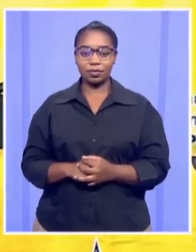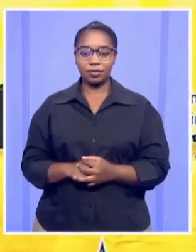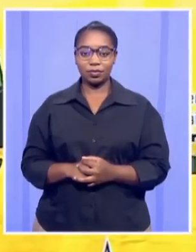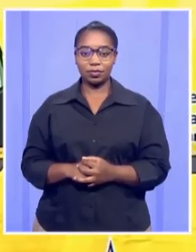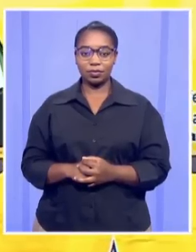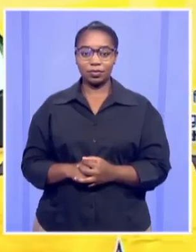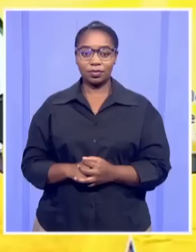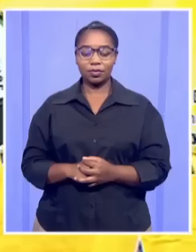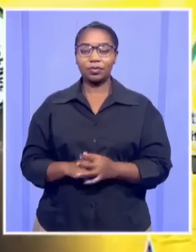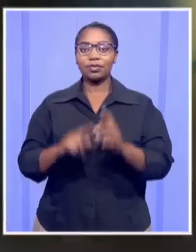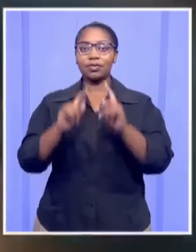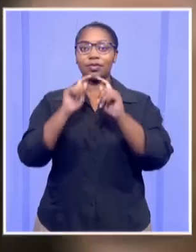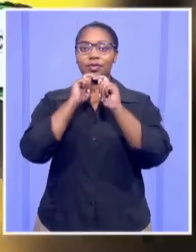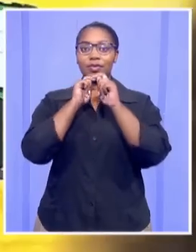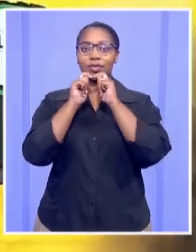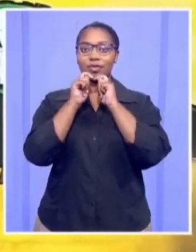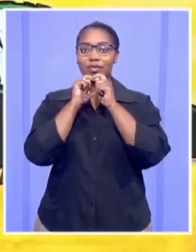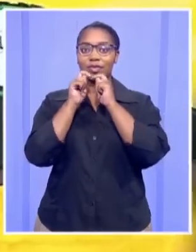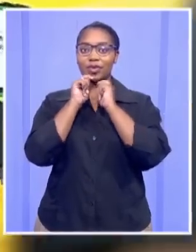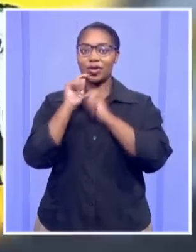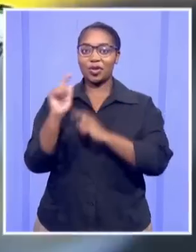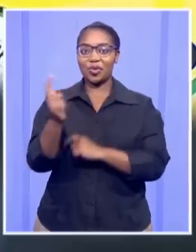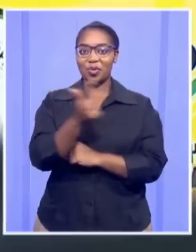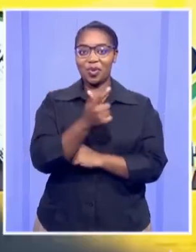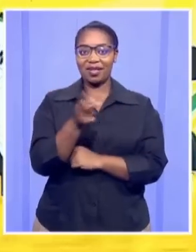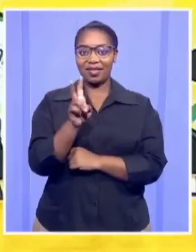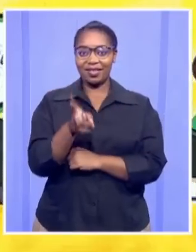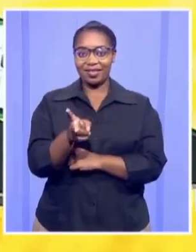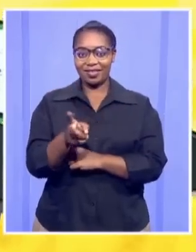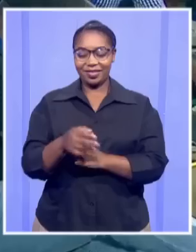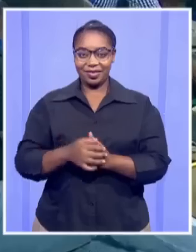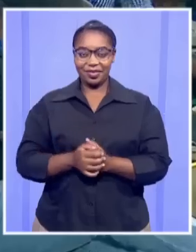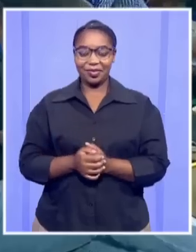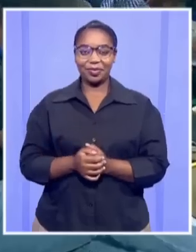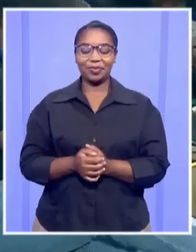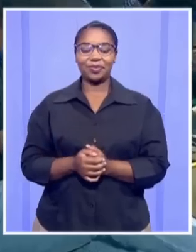So morning to all of you once more.